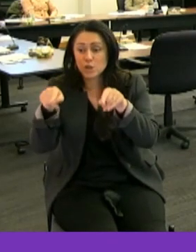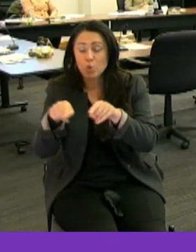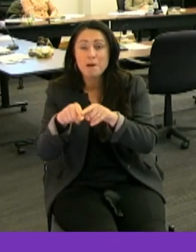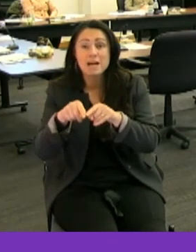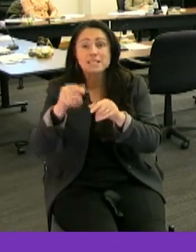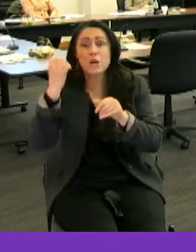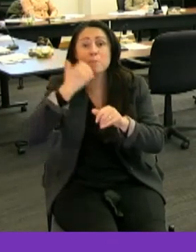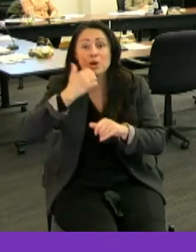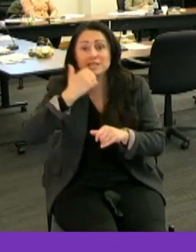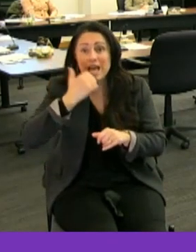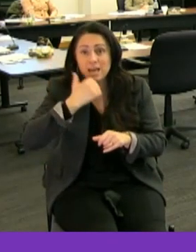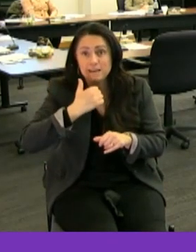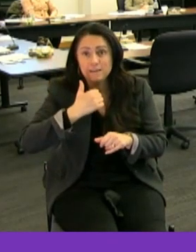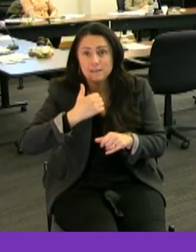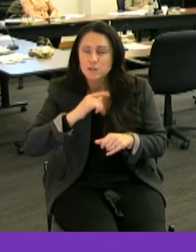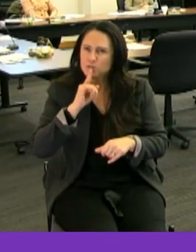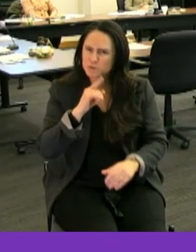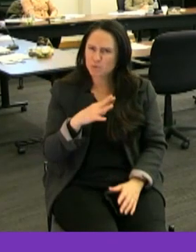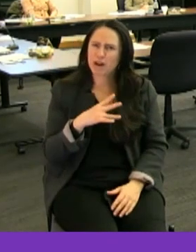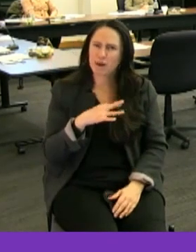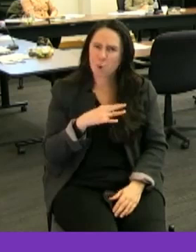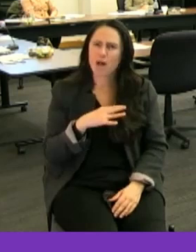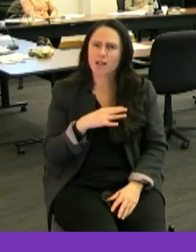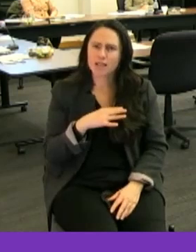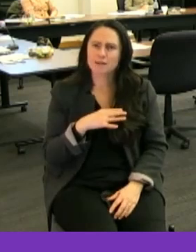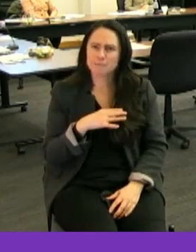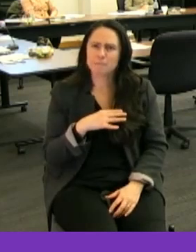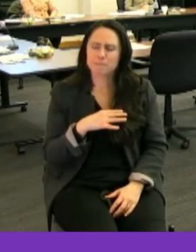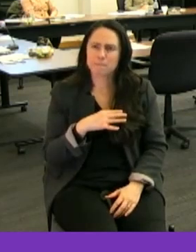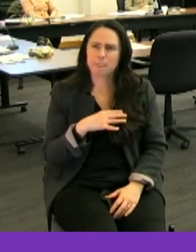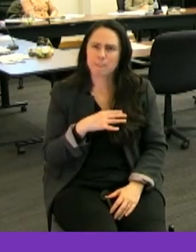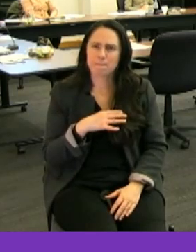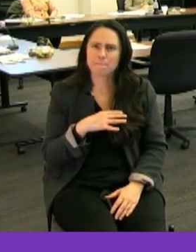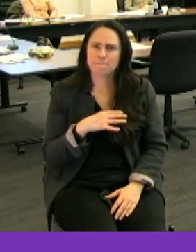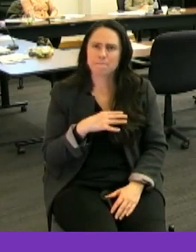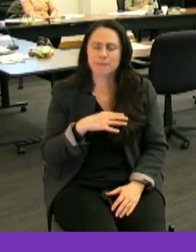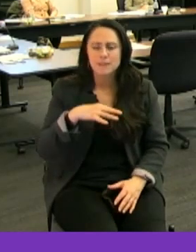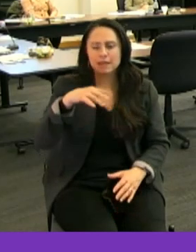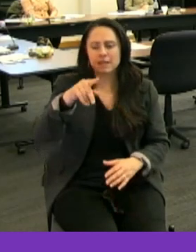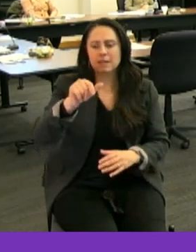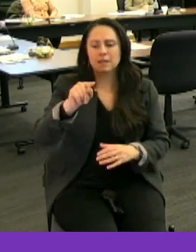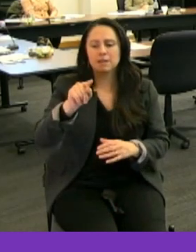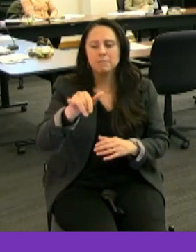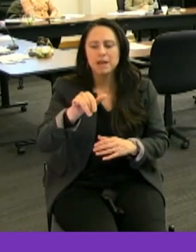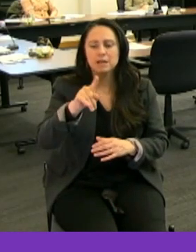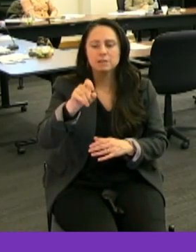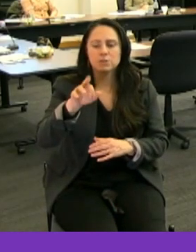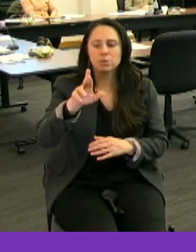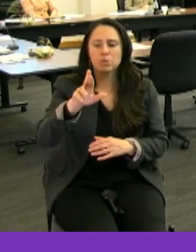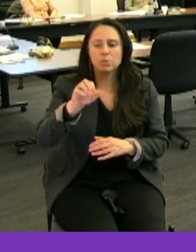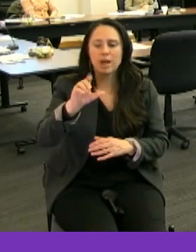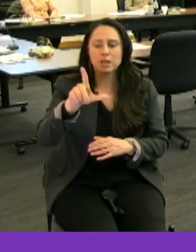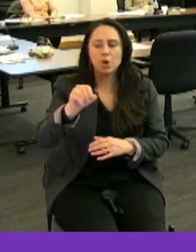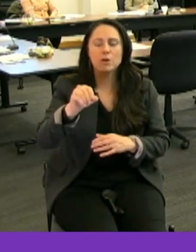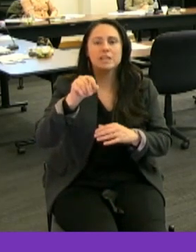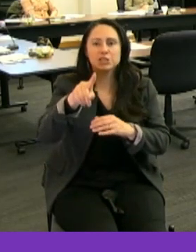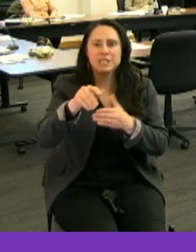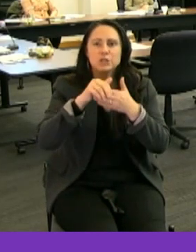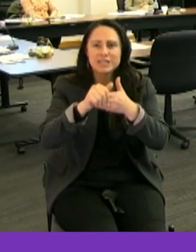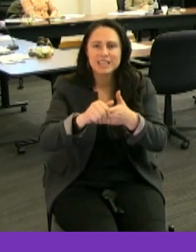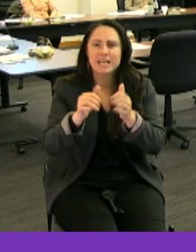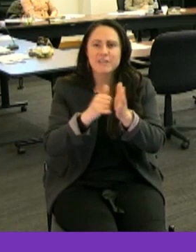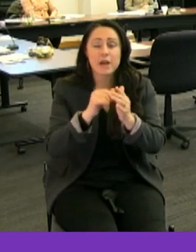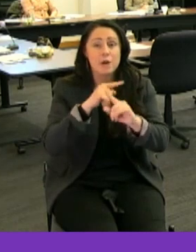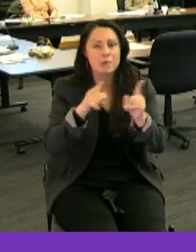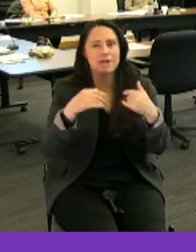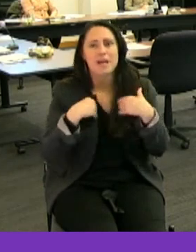day, so it's pretty cool. Patty Zuccarello was kind of the leader of this, but she had a